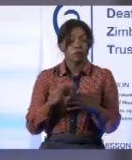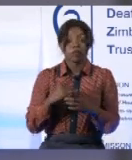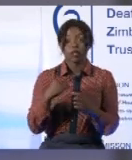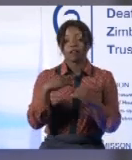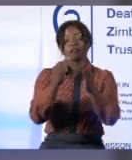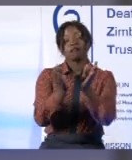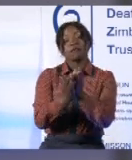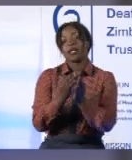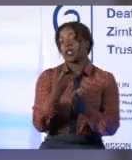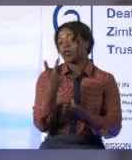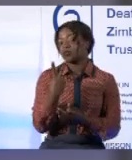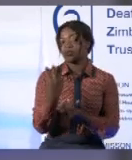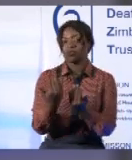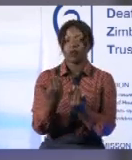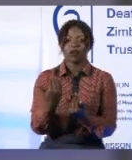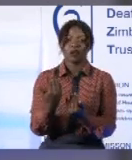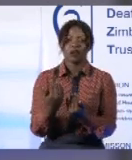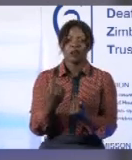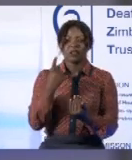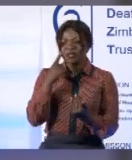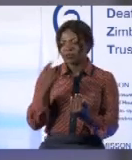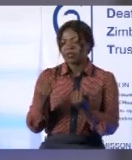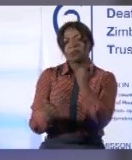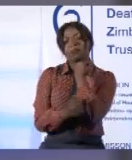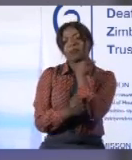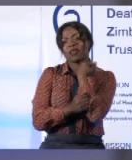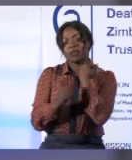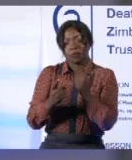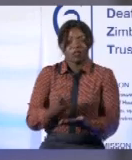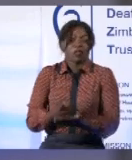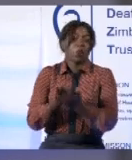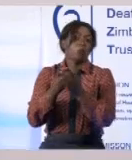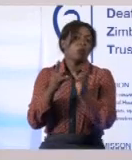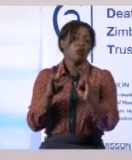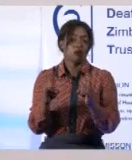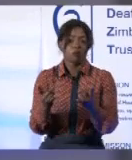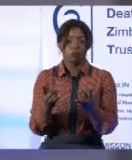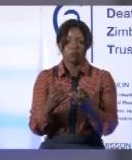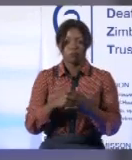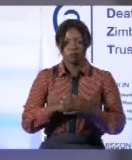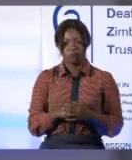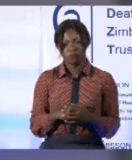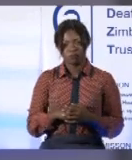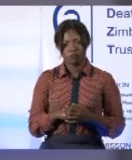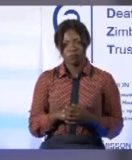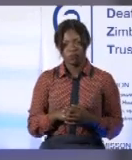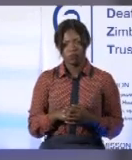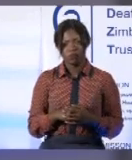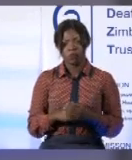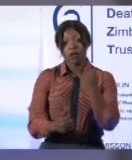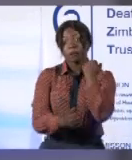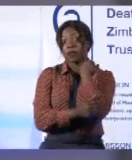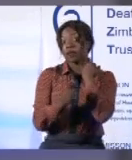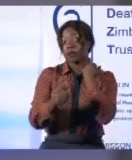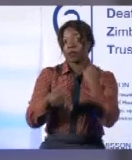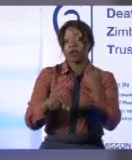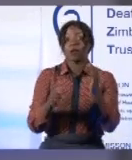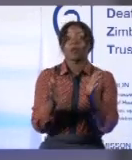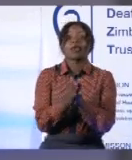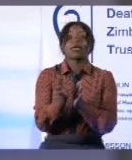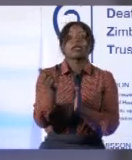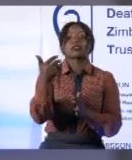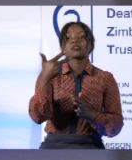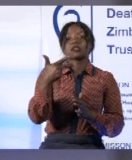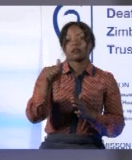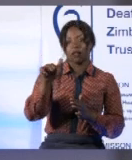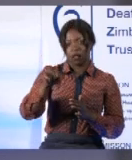So I wanted to assist my younger brother. How old is your younger brother? Right now he's 18. Okay.